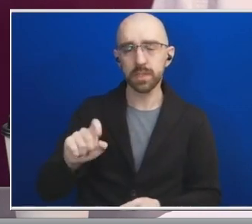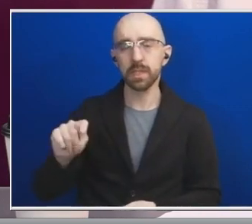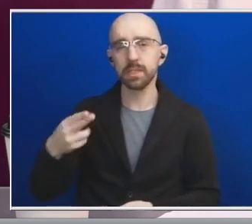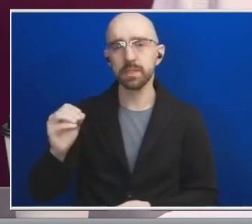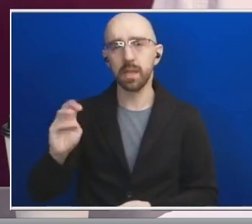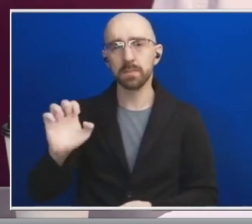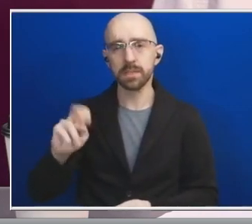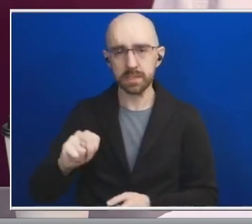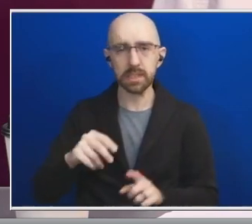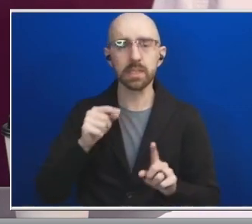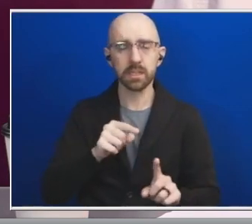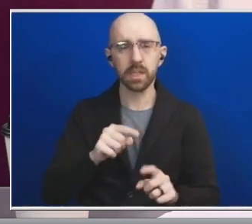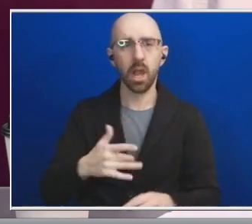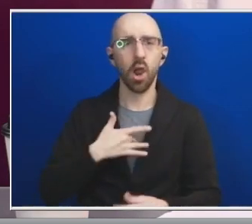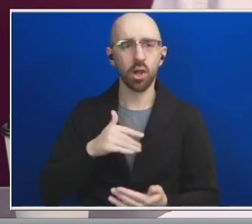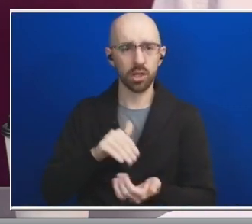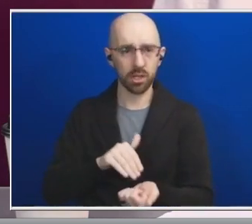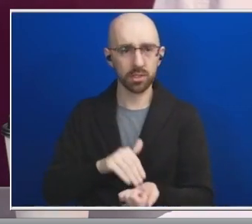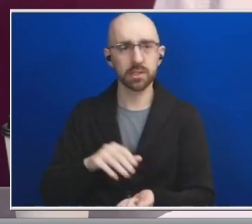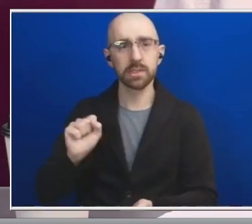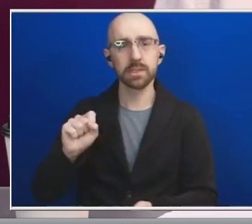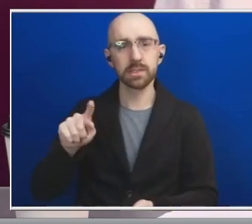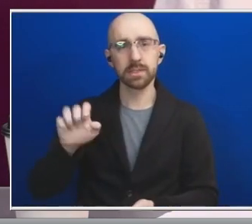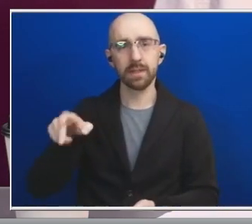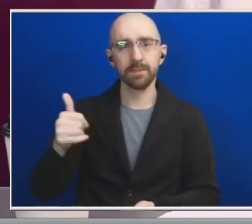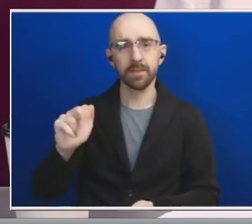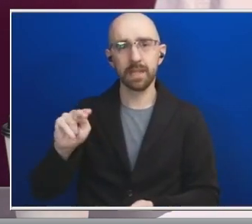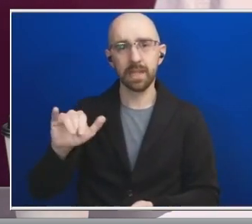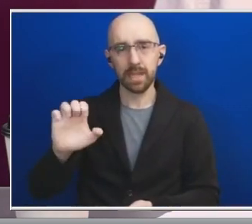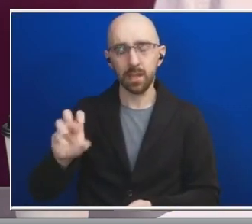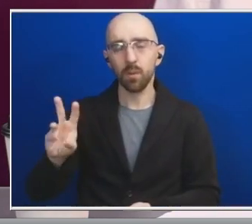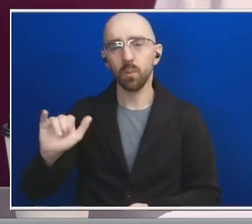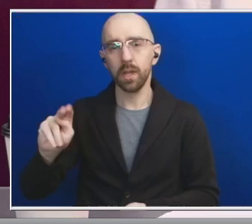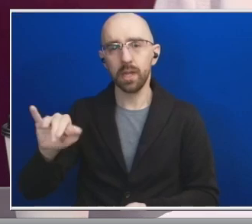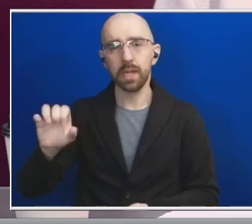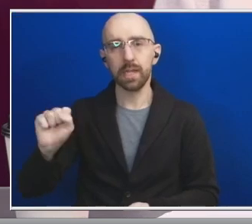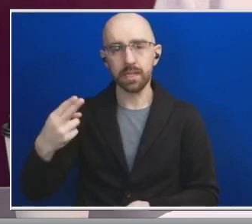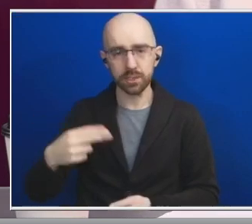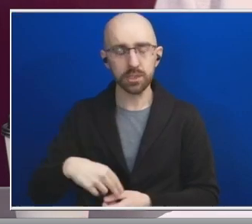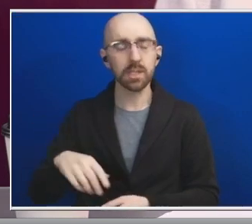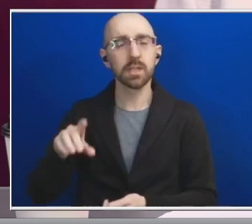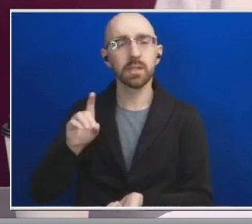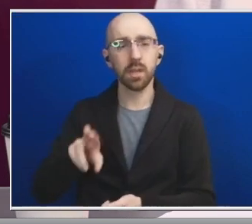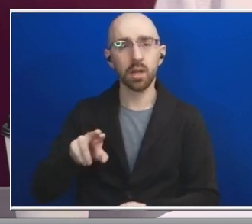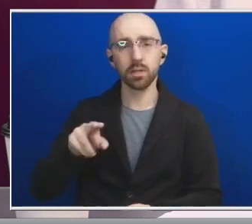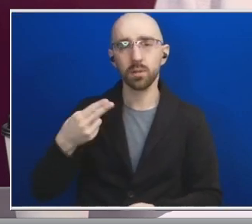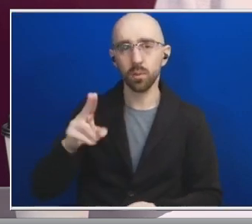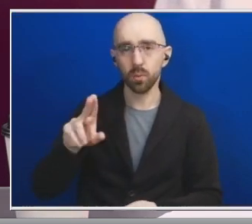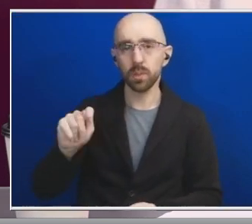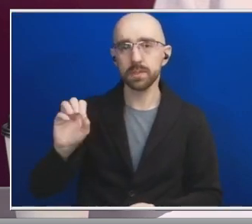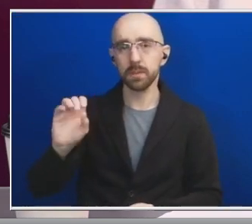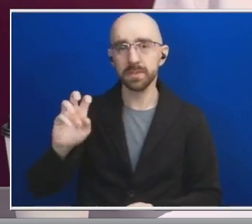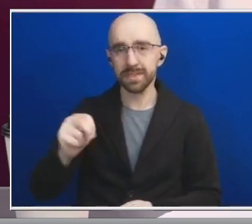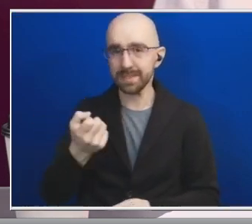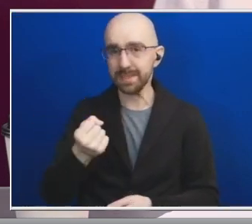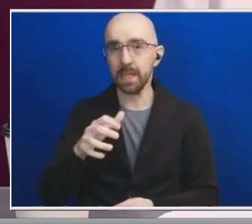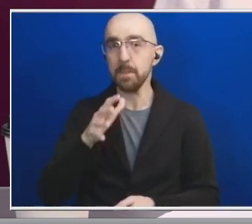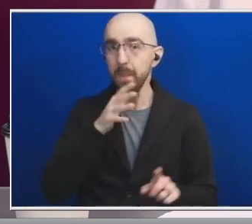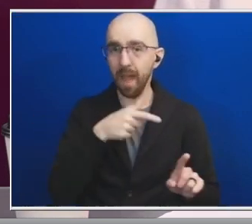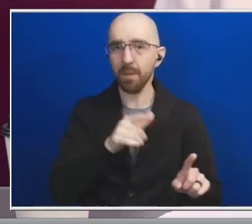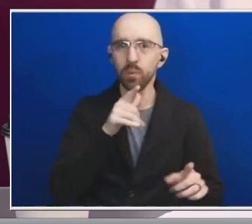Dr. Stephanie Windisch, who's a cardiologist. We have Dr. Hughes Thompson's mom, who's getting hooked up right now. And we